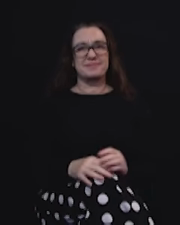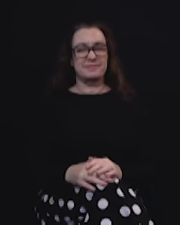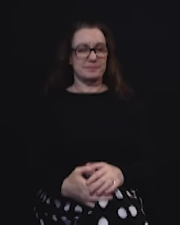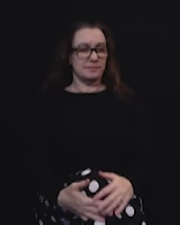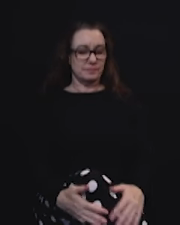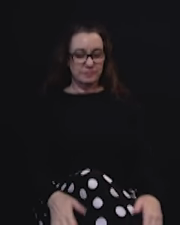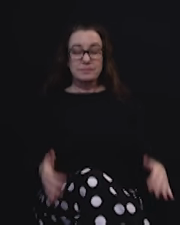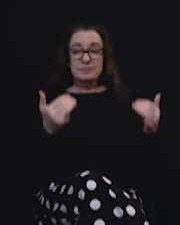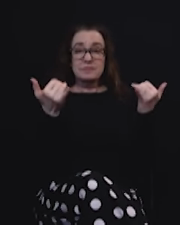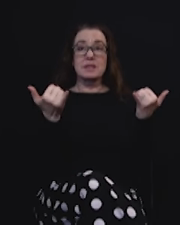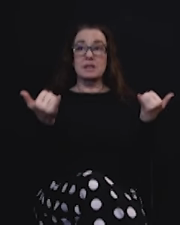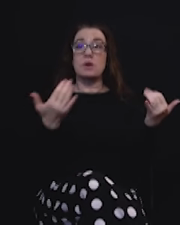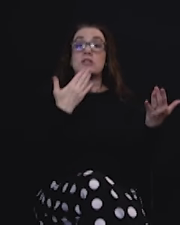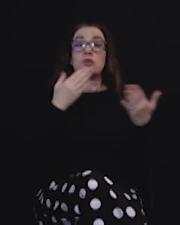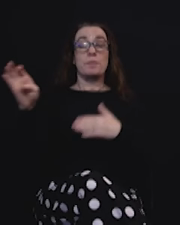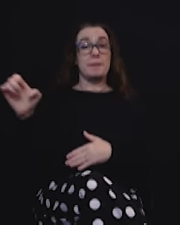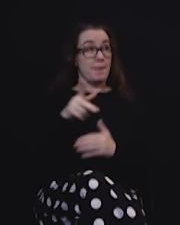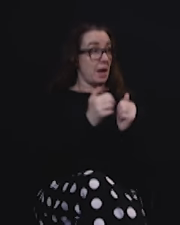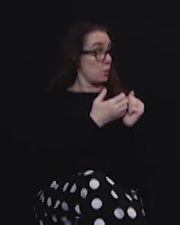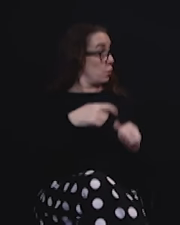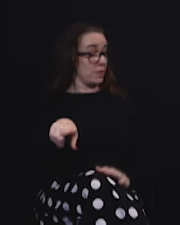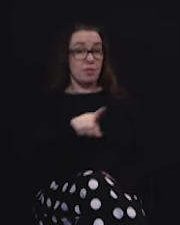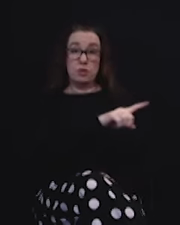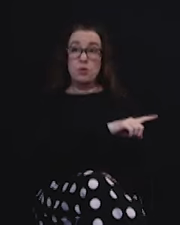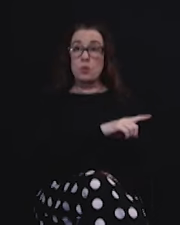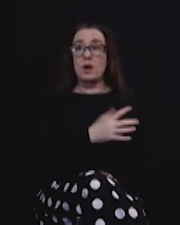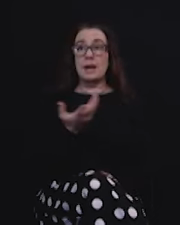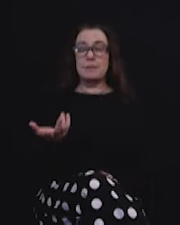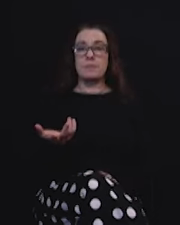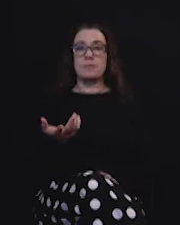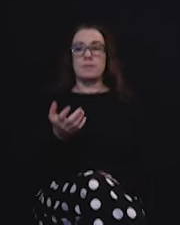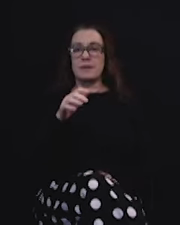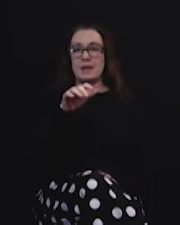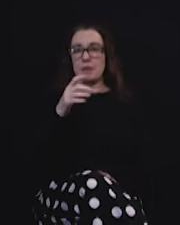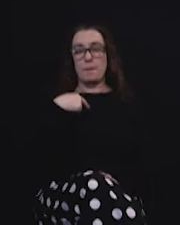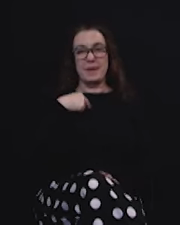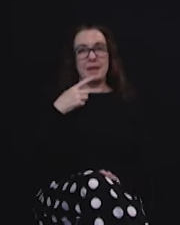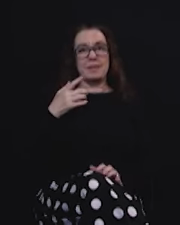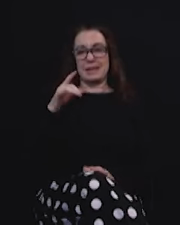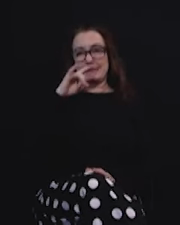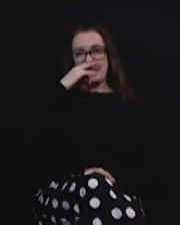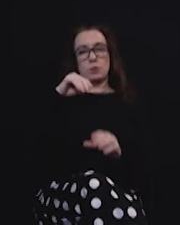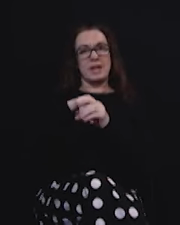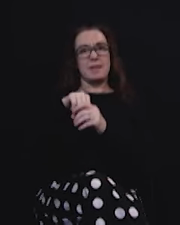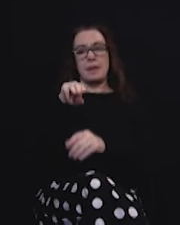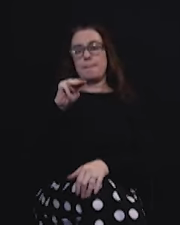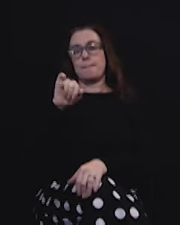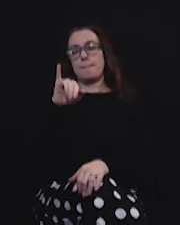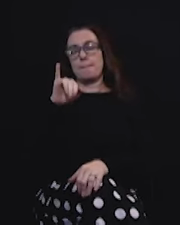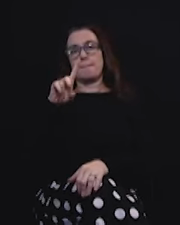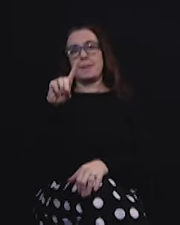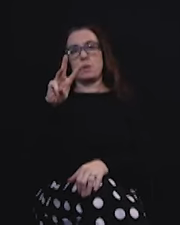Well, it is good to be back with you. Aaron and the kids and I were up in the Midwest here for the last